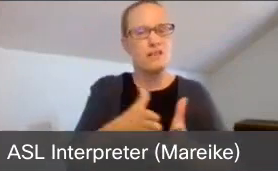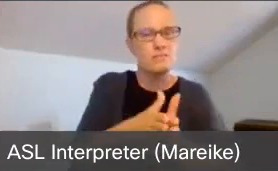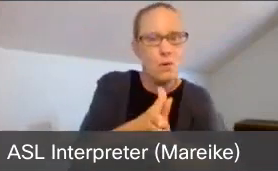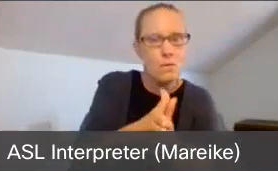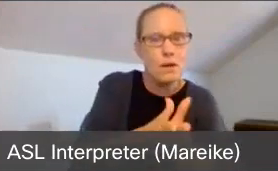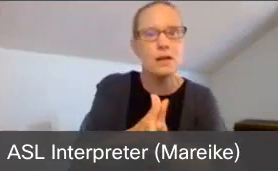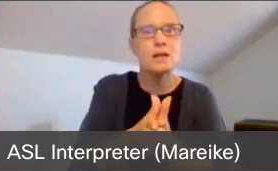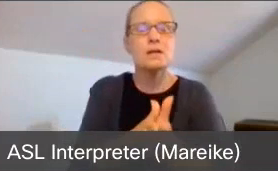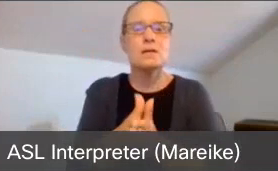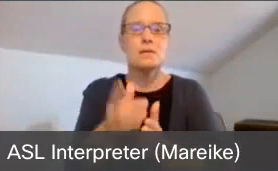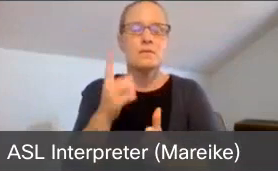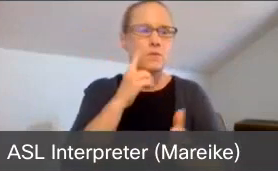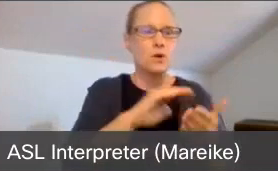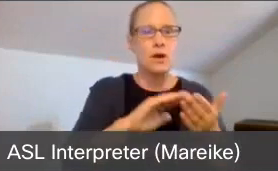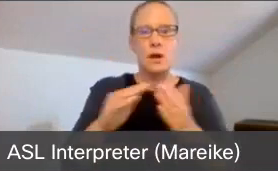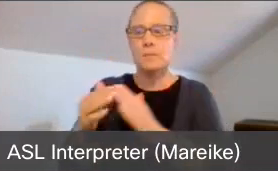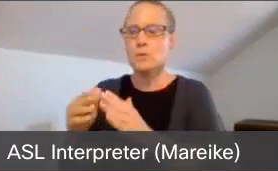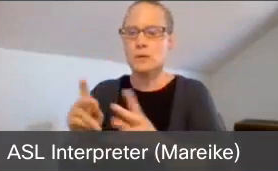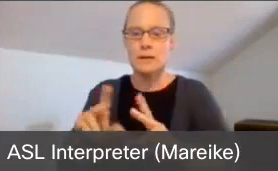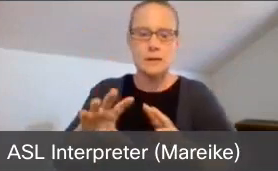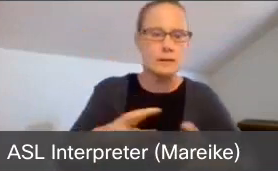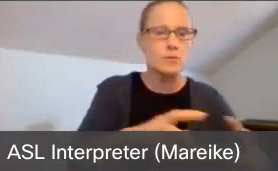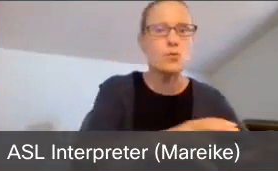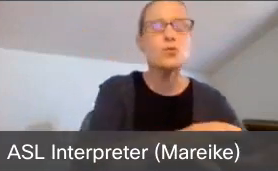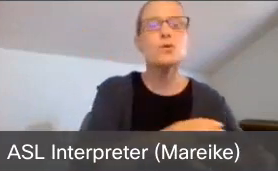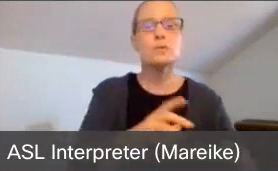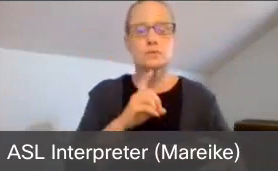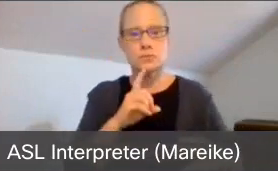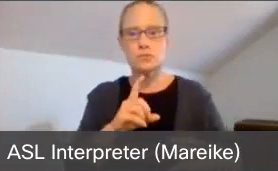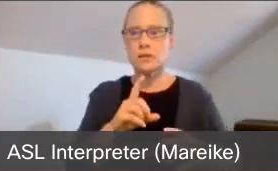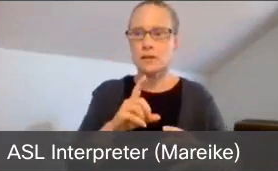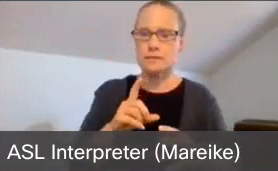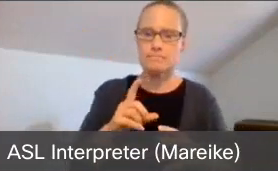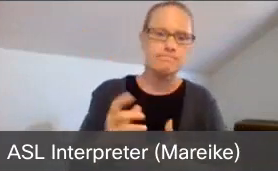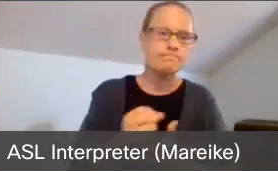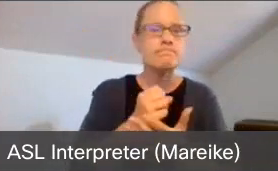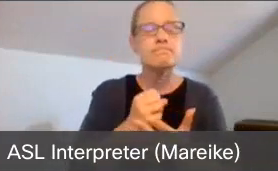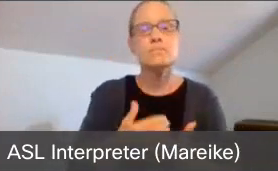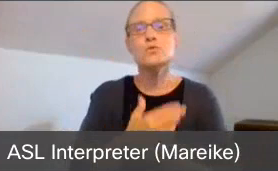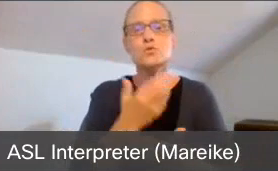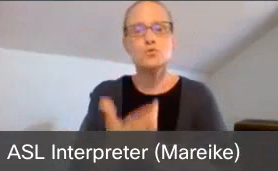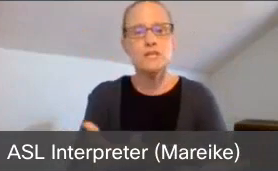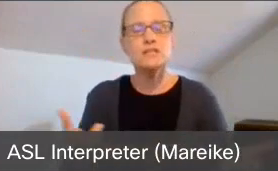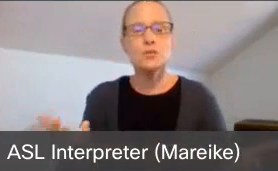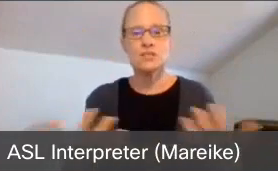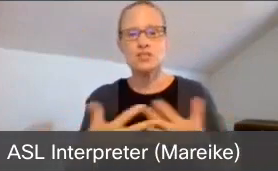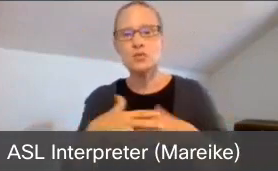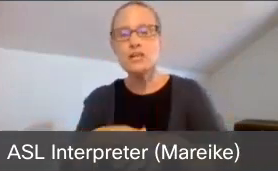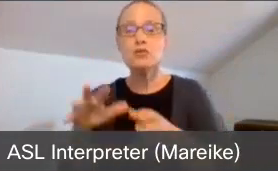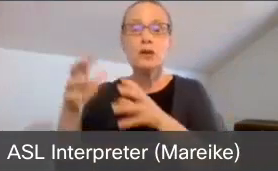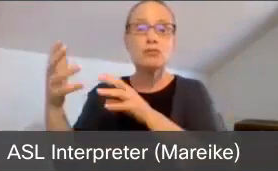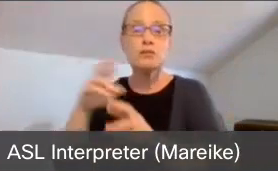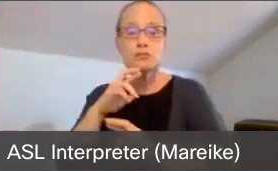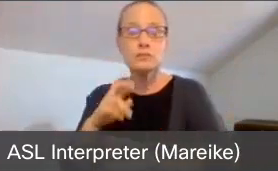for communities to marshal resources to expand crisis resources and to integrate crisis response with